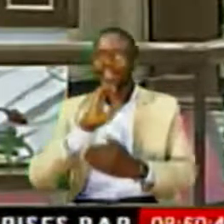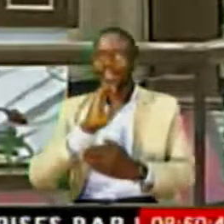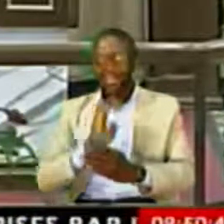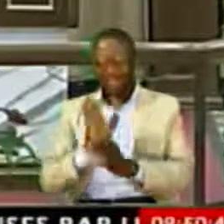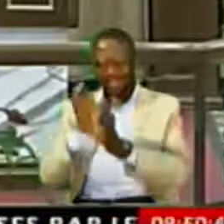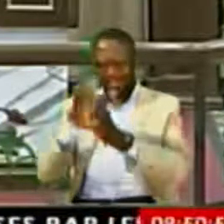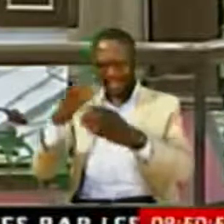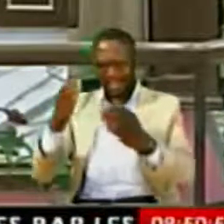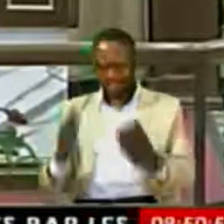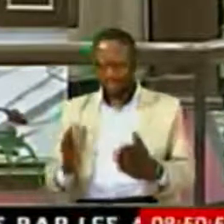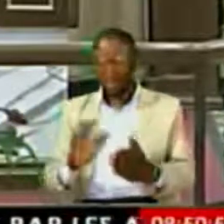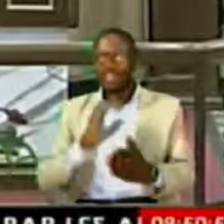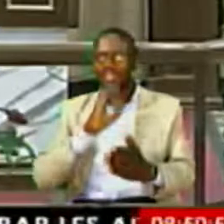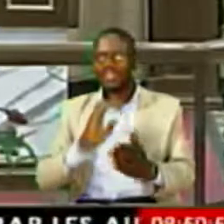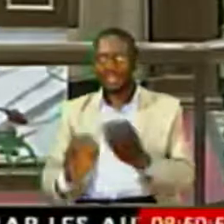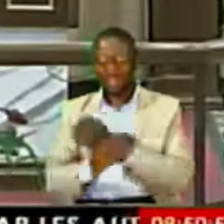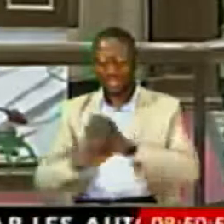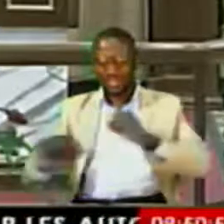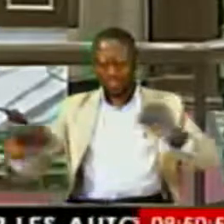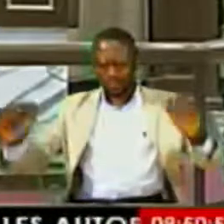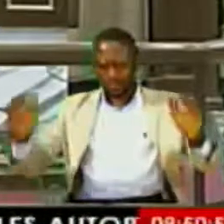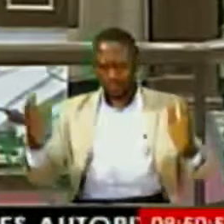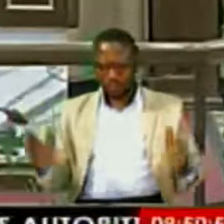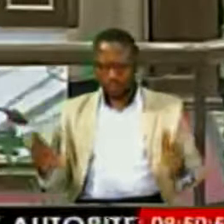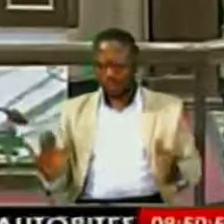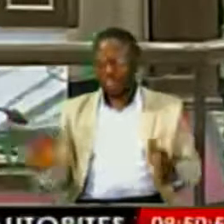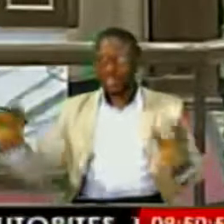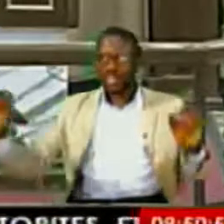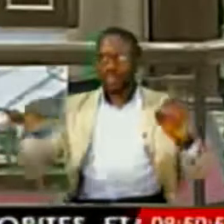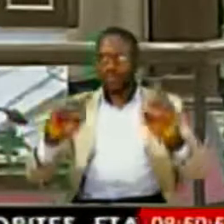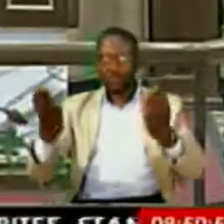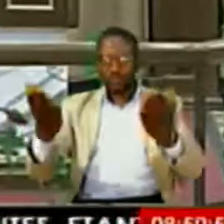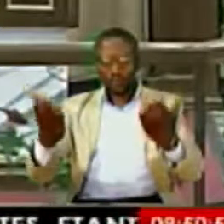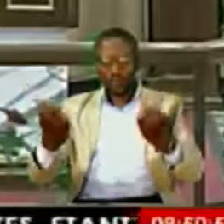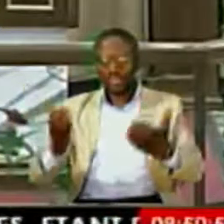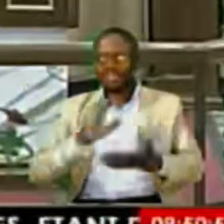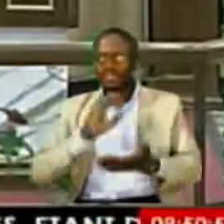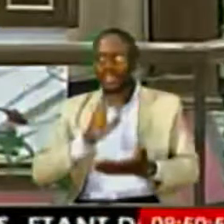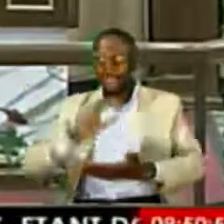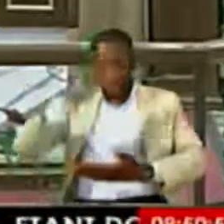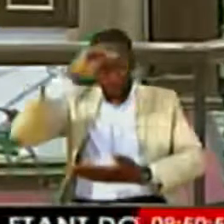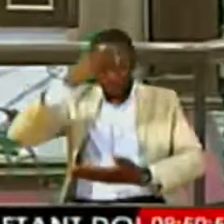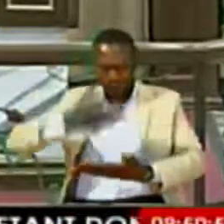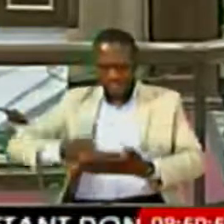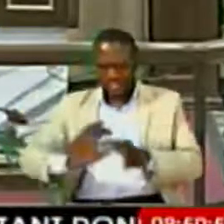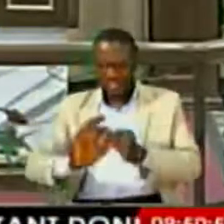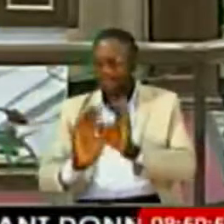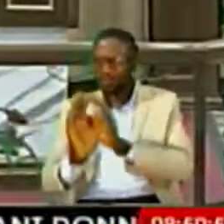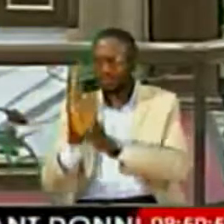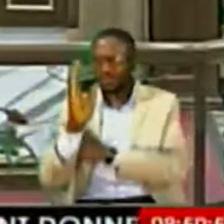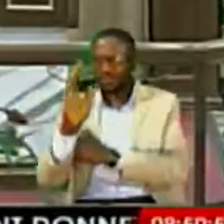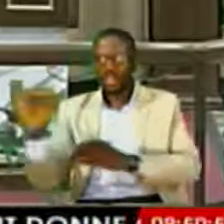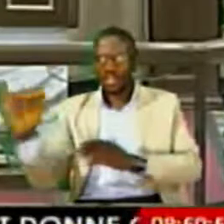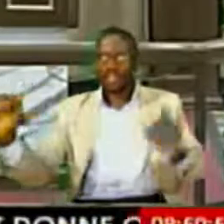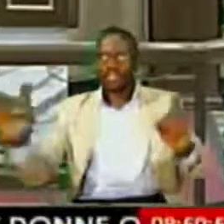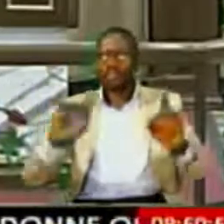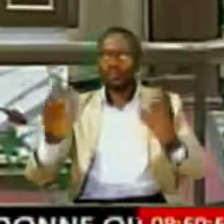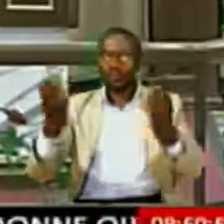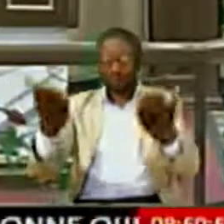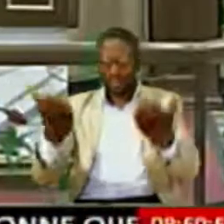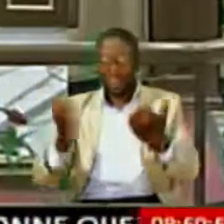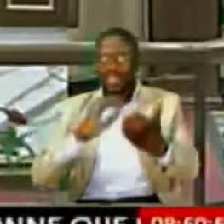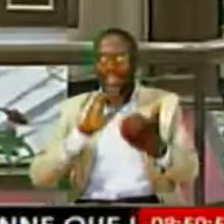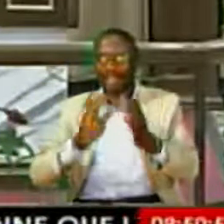être sauveur. He wanted to be a savior. Il voulait être fils de Dieu. He wanted to be a son of God. Il voulait être père. He wanted to be a